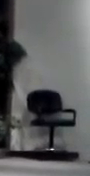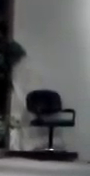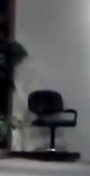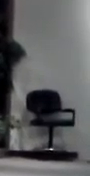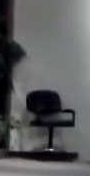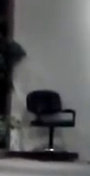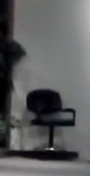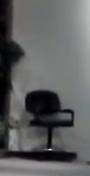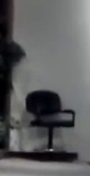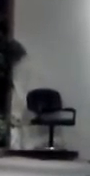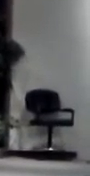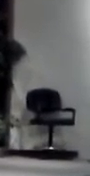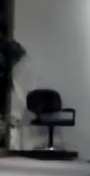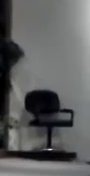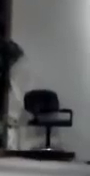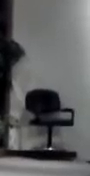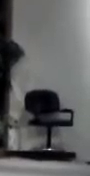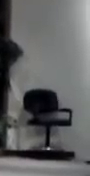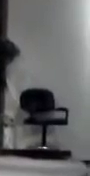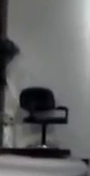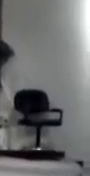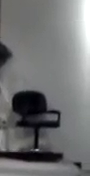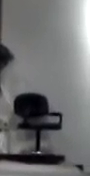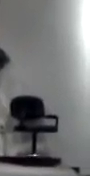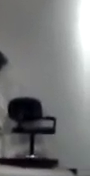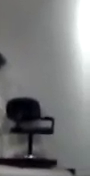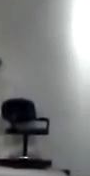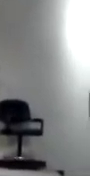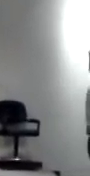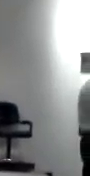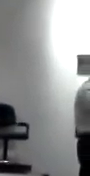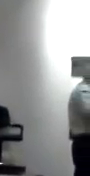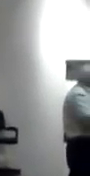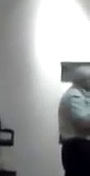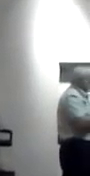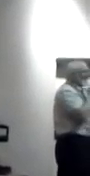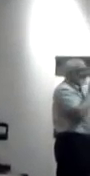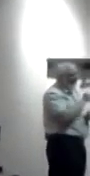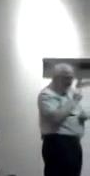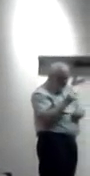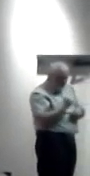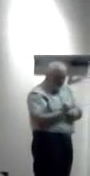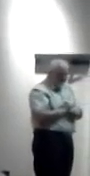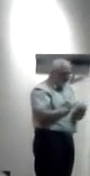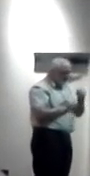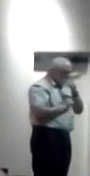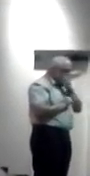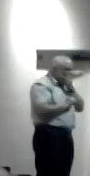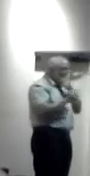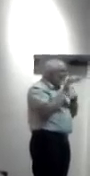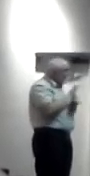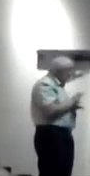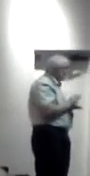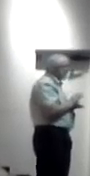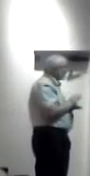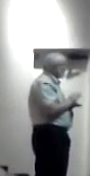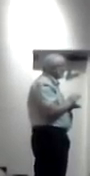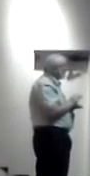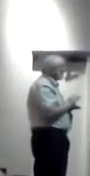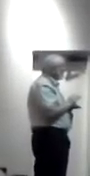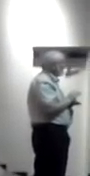on the way the people around us in the world perceive not just the